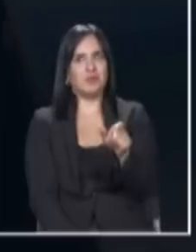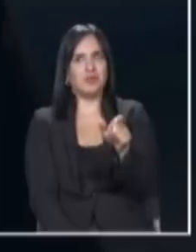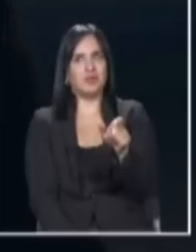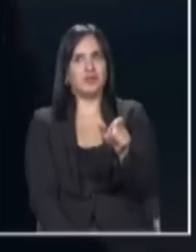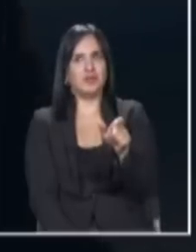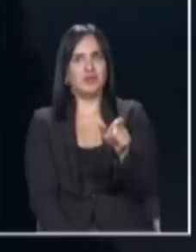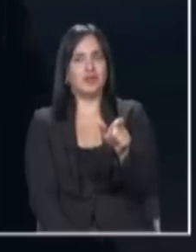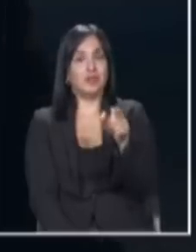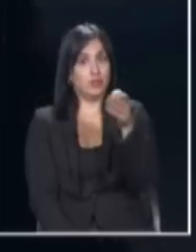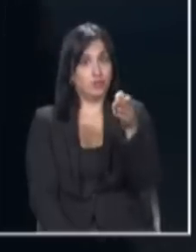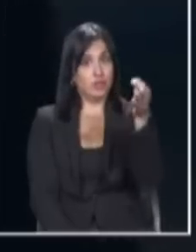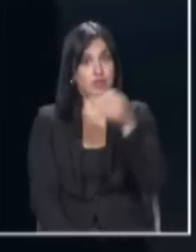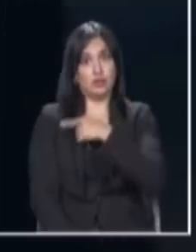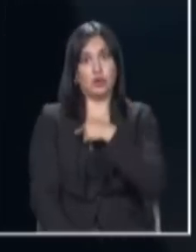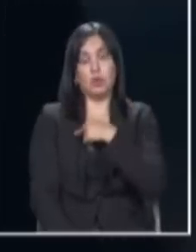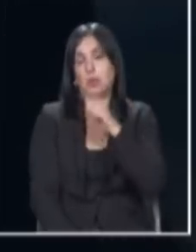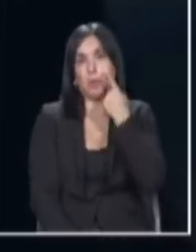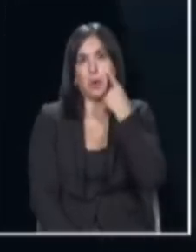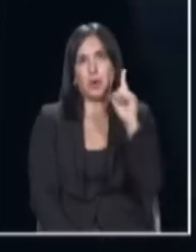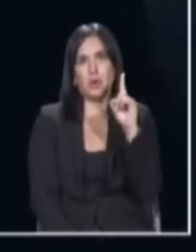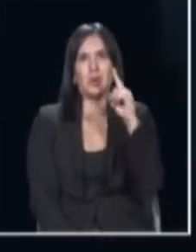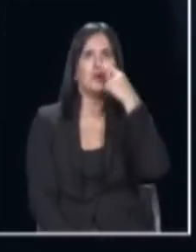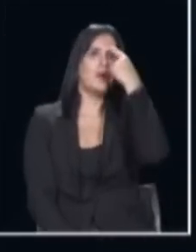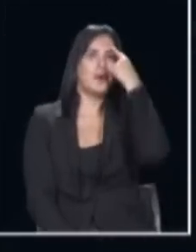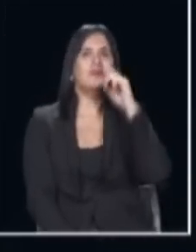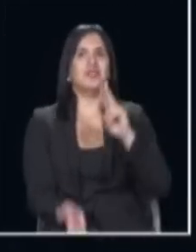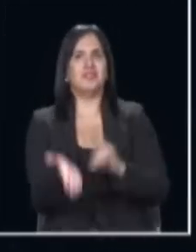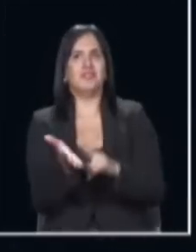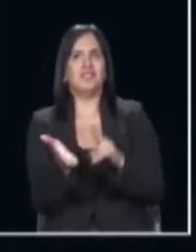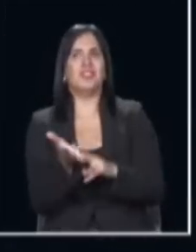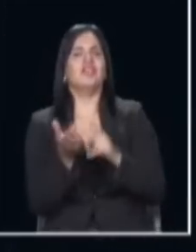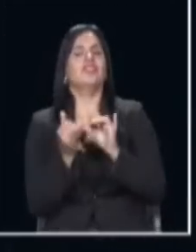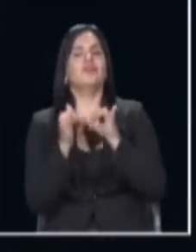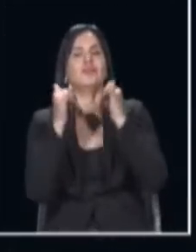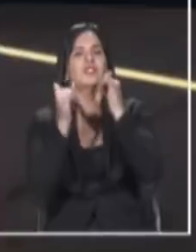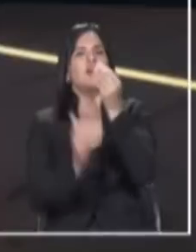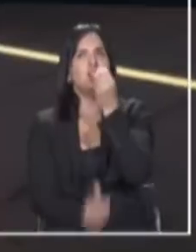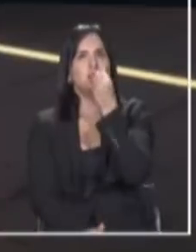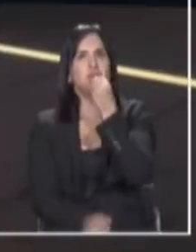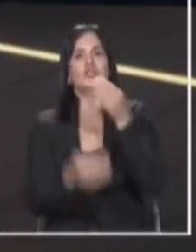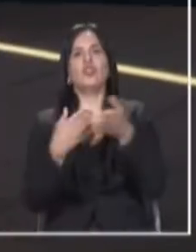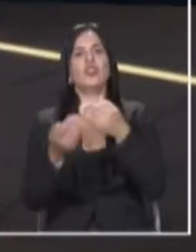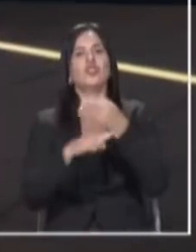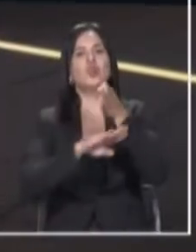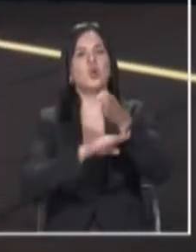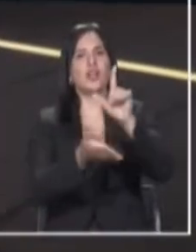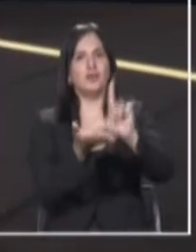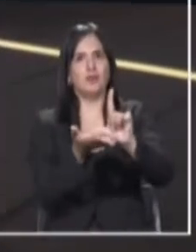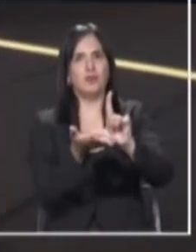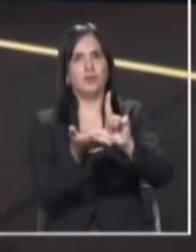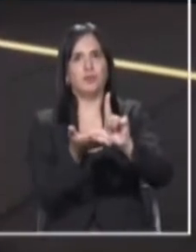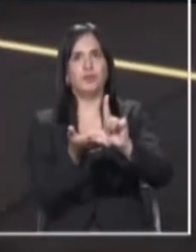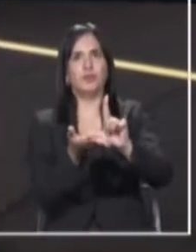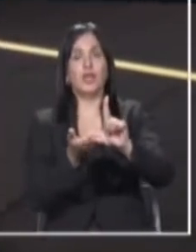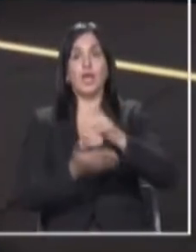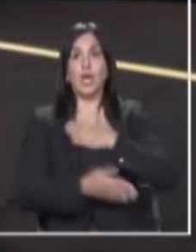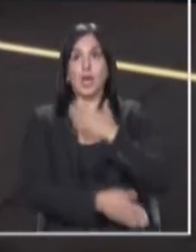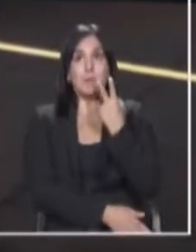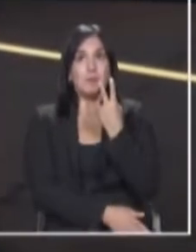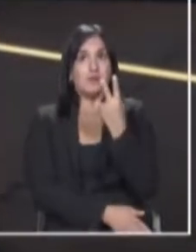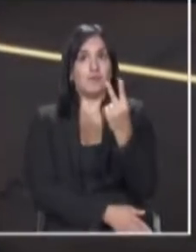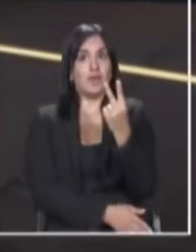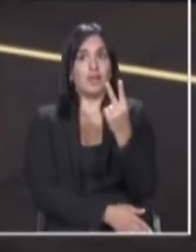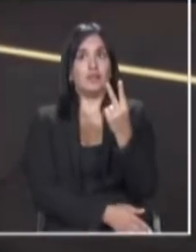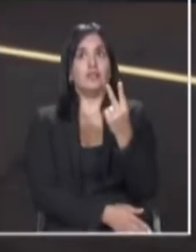you're referring to but I do enjoy trying new foods and flavors from the places I have visited during my travels on board HMS